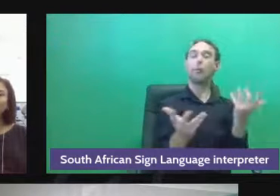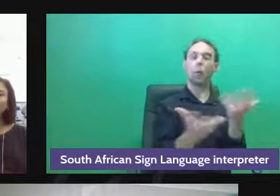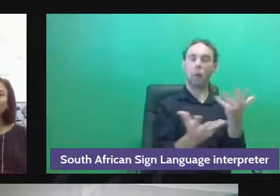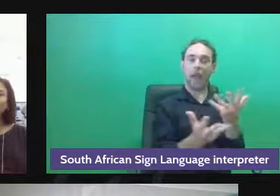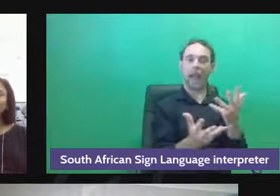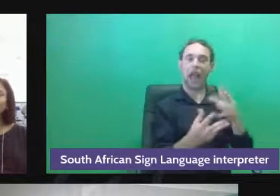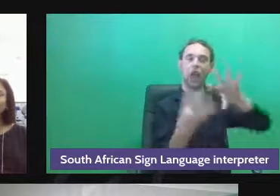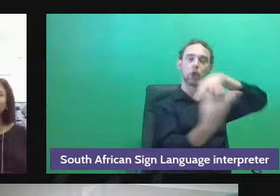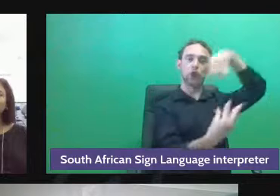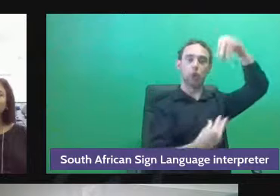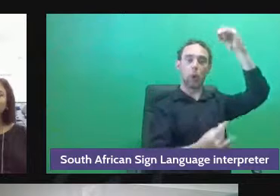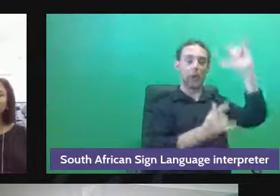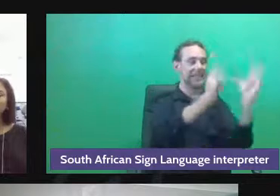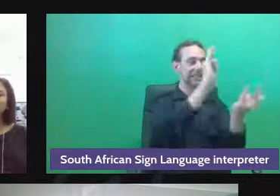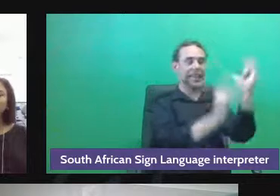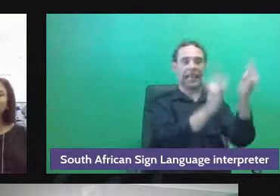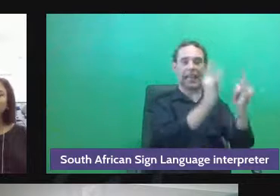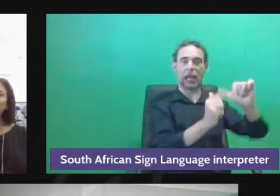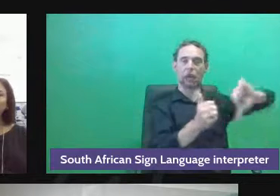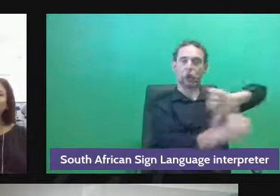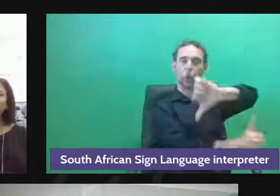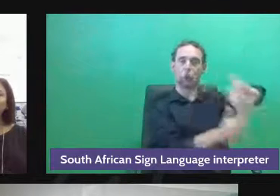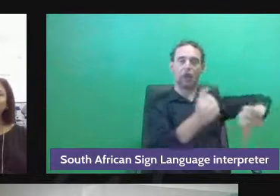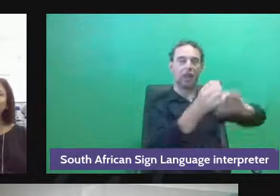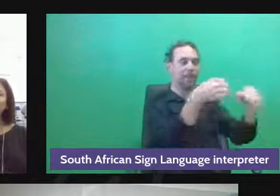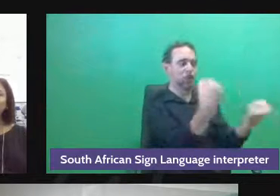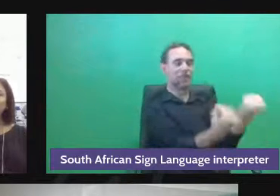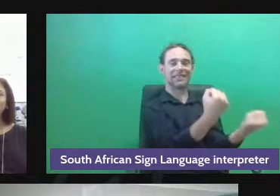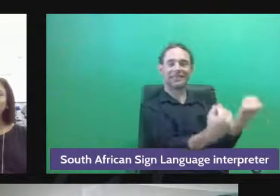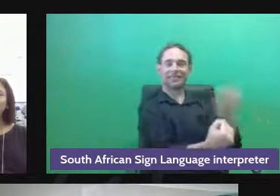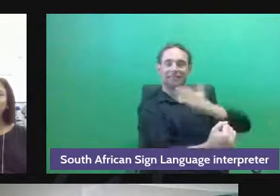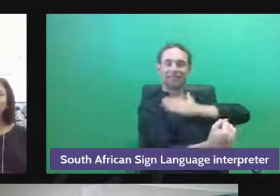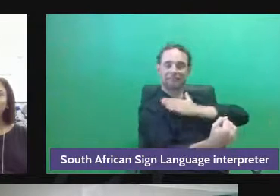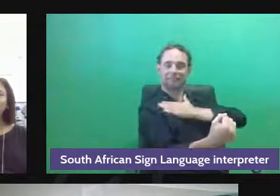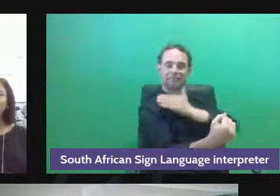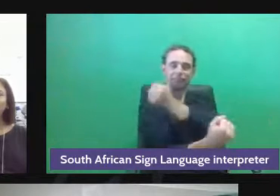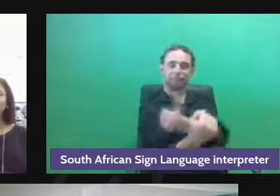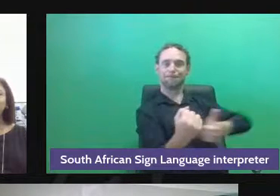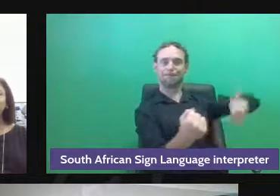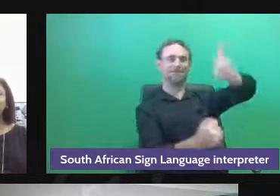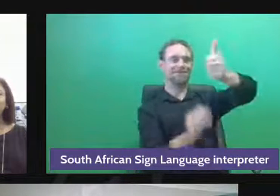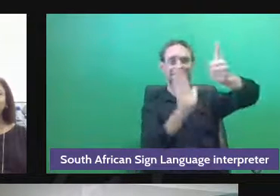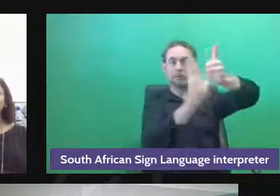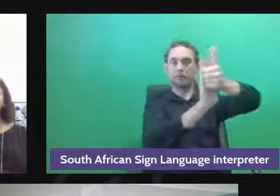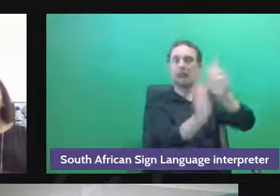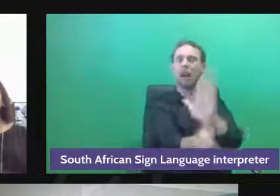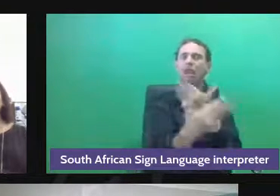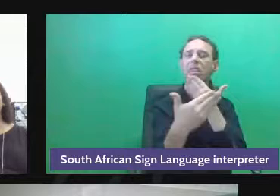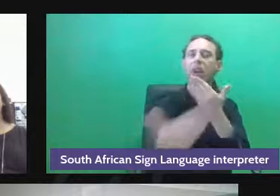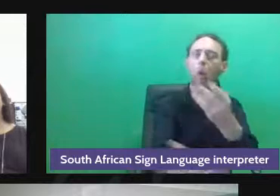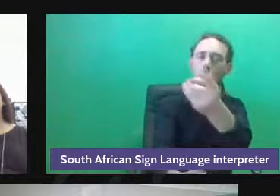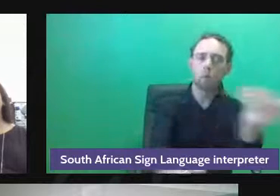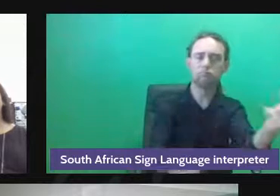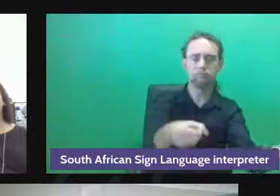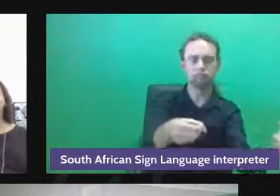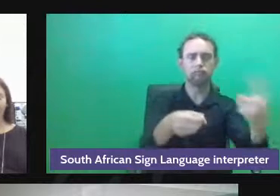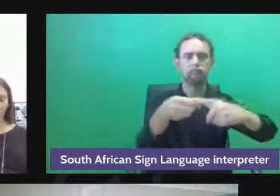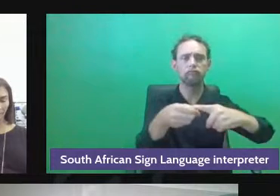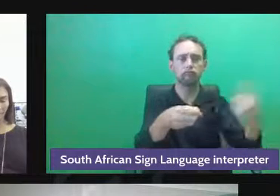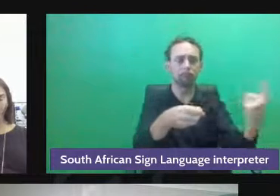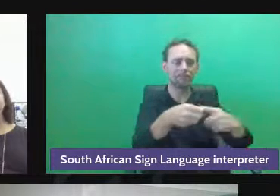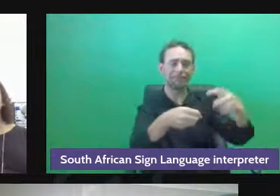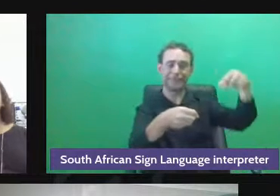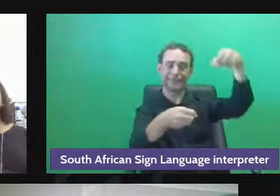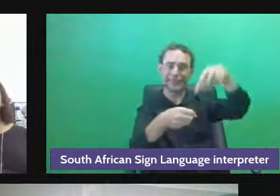Justice. So thank you again for joining us as we embark in this crucial conversation that is themed